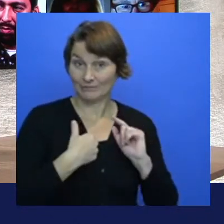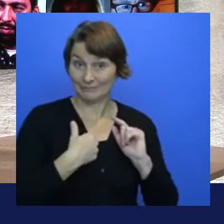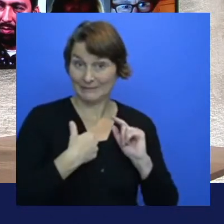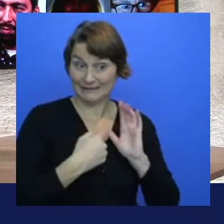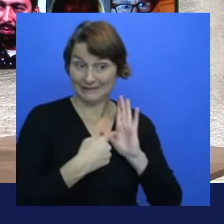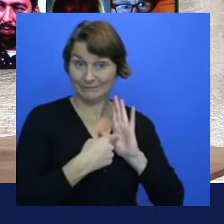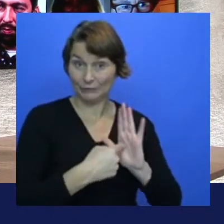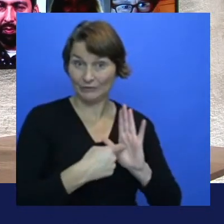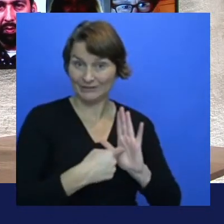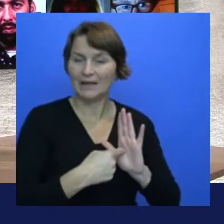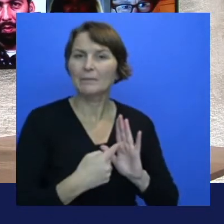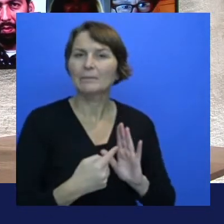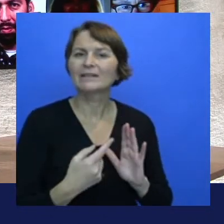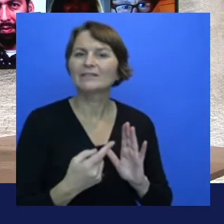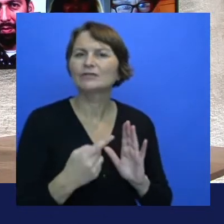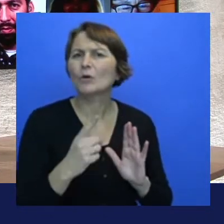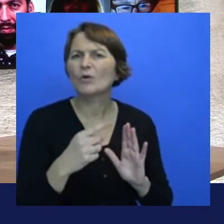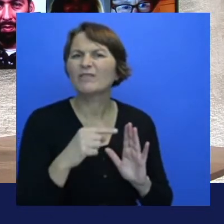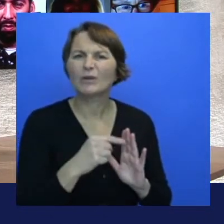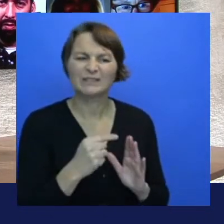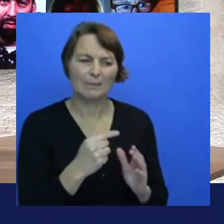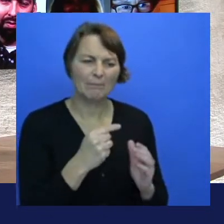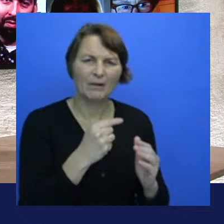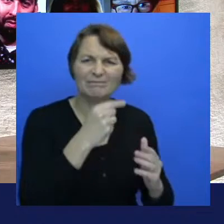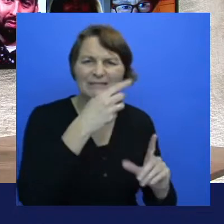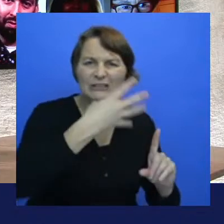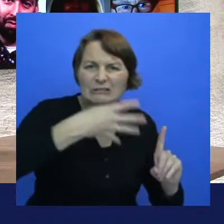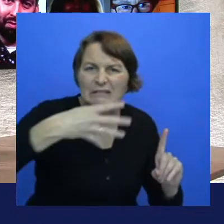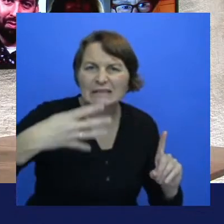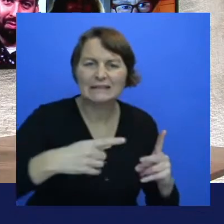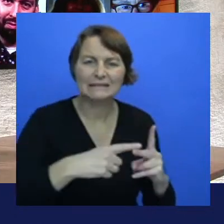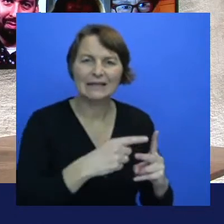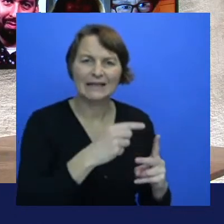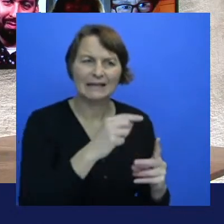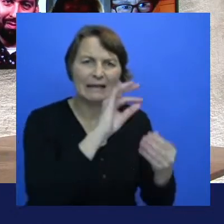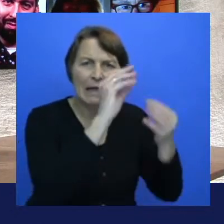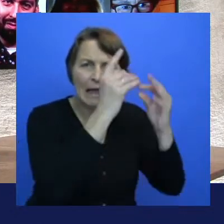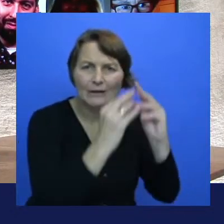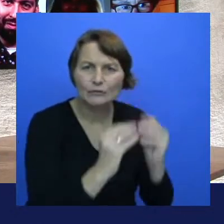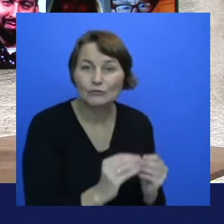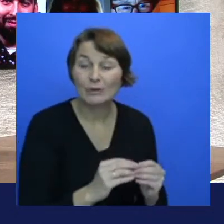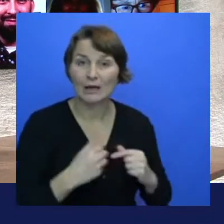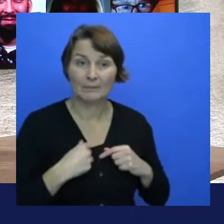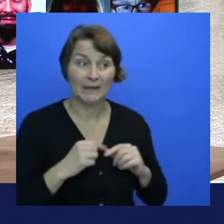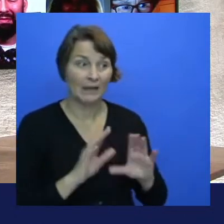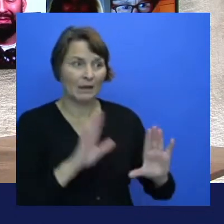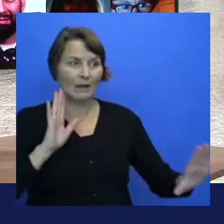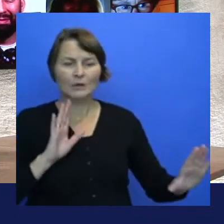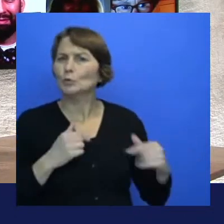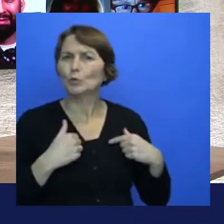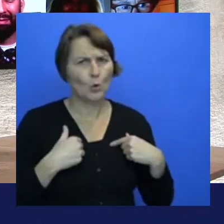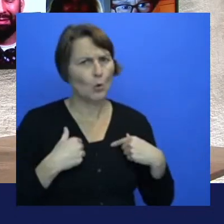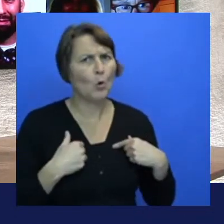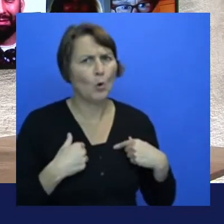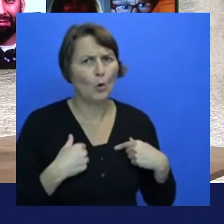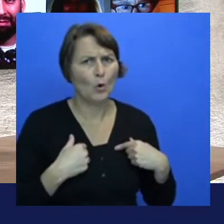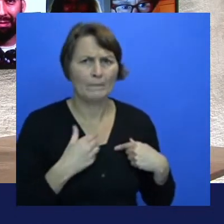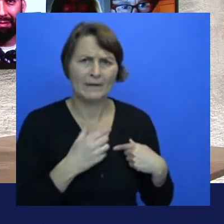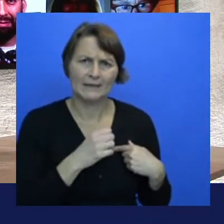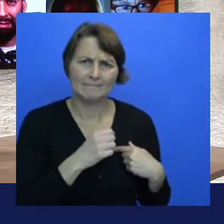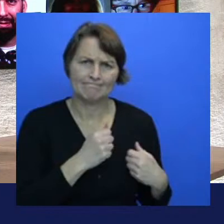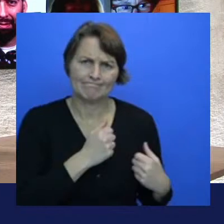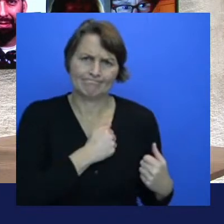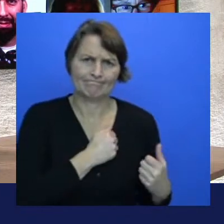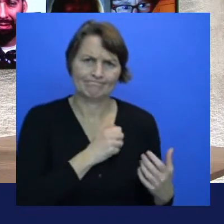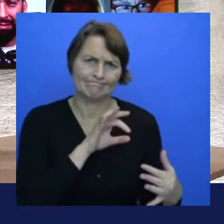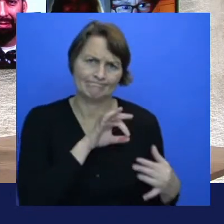linear algebra and statistics because I had those courses in my undergrad.